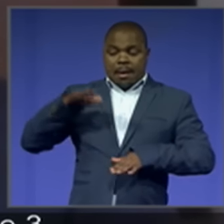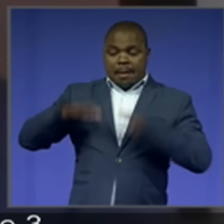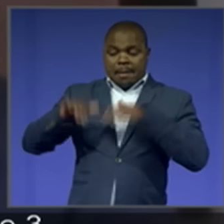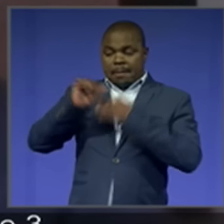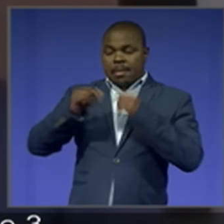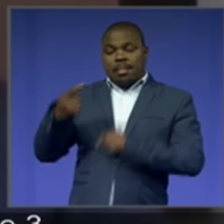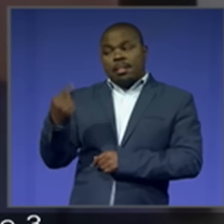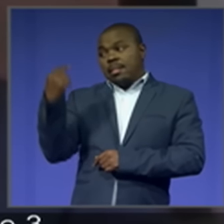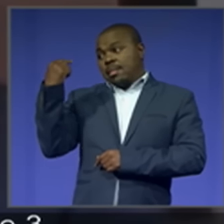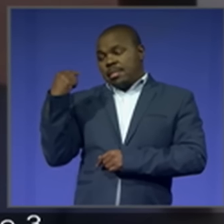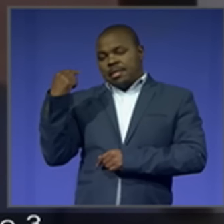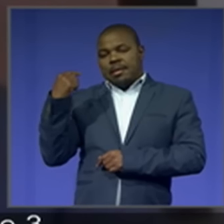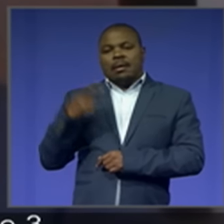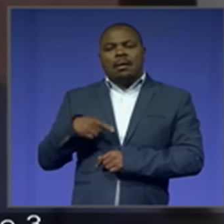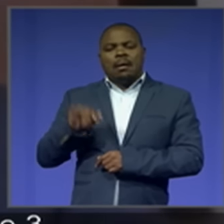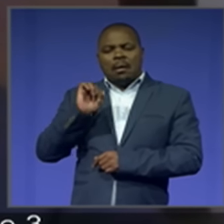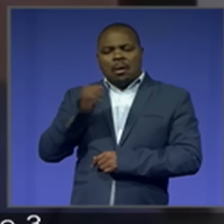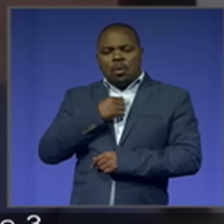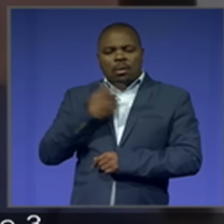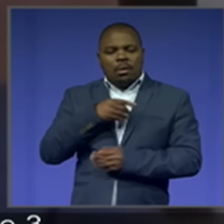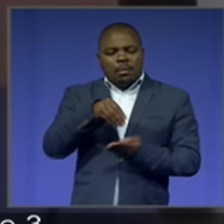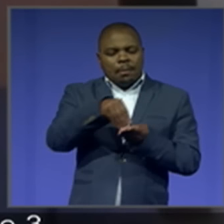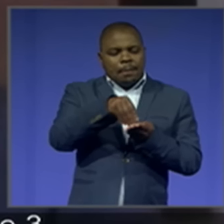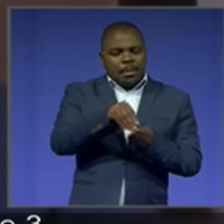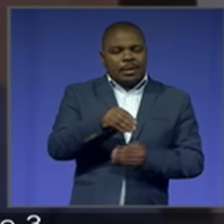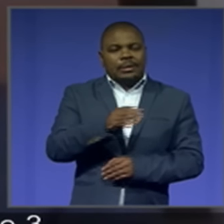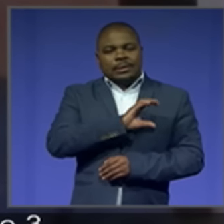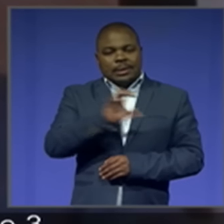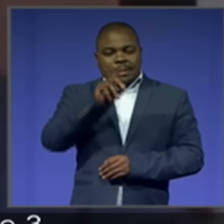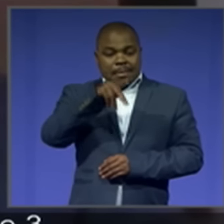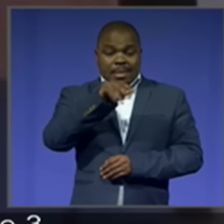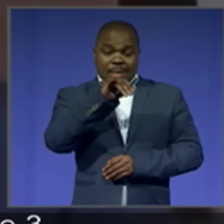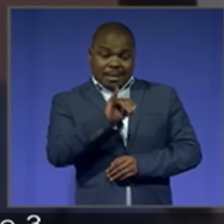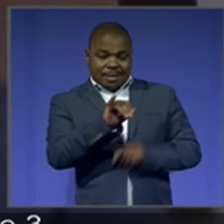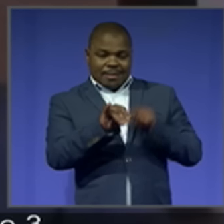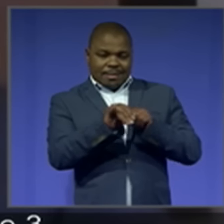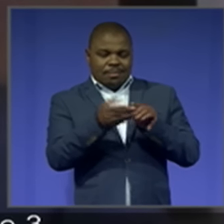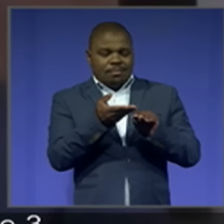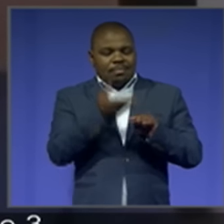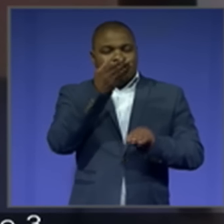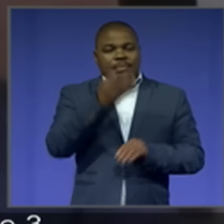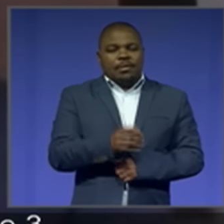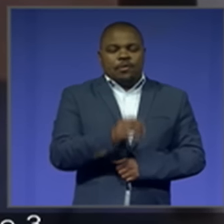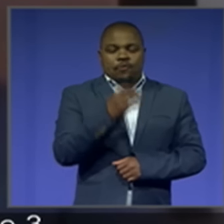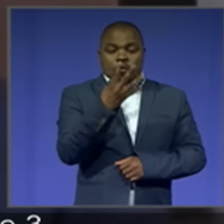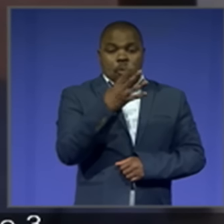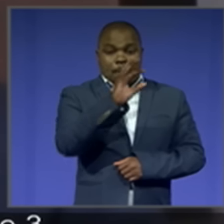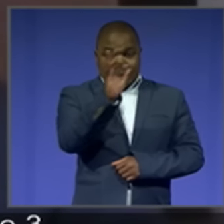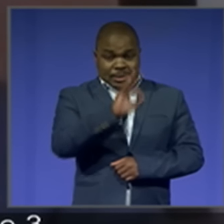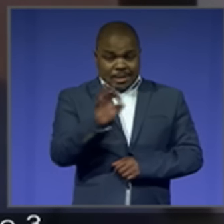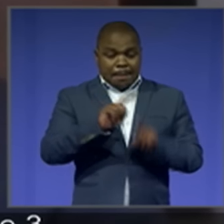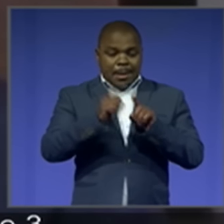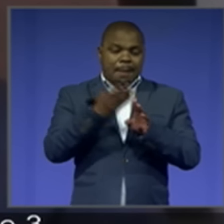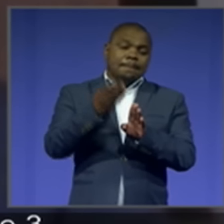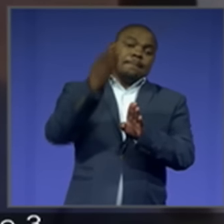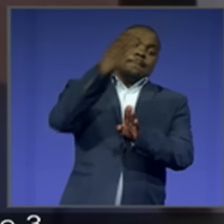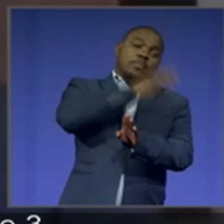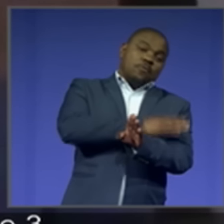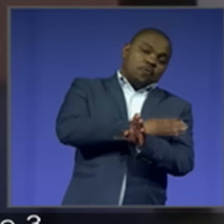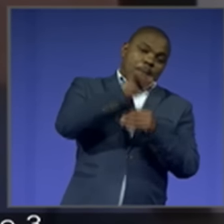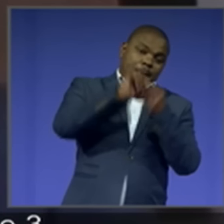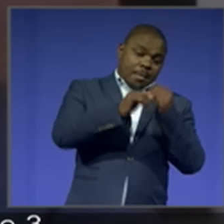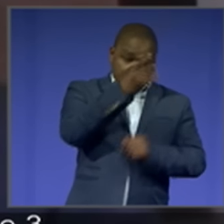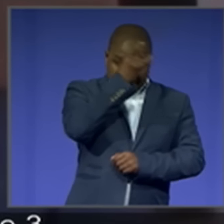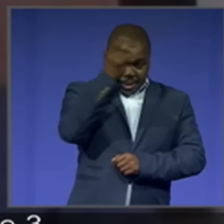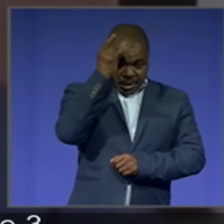tswang ho yona, inflation ya rona ke consumer price index e nyolohile ka 4%, fela kgwedi pele ho mono ka